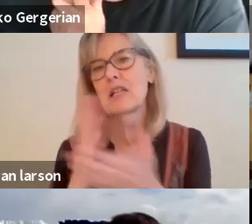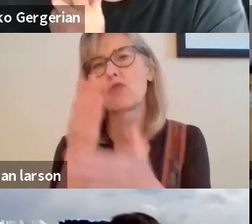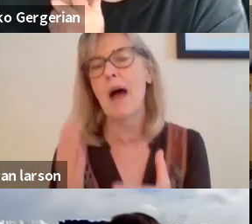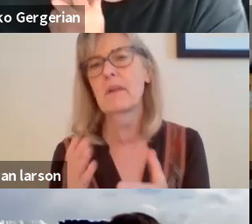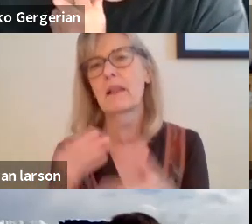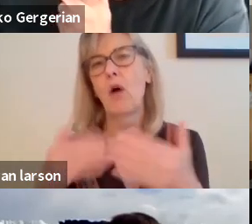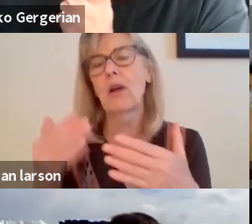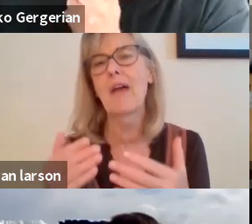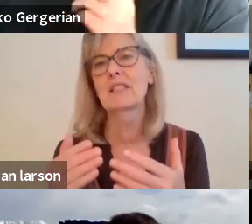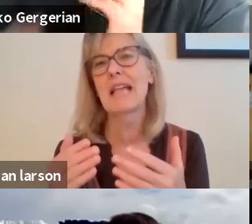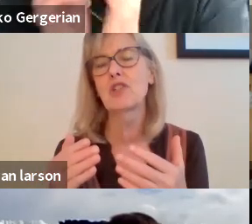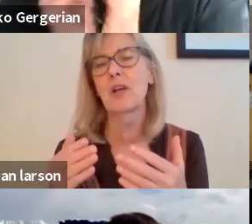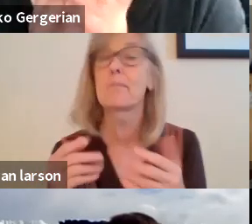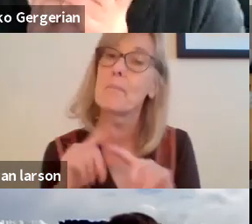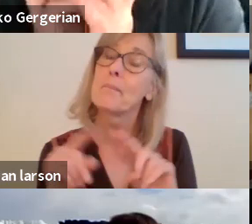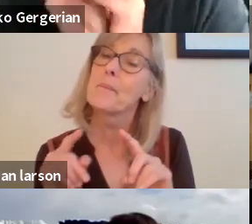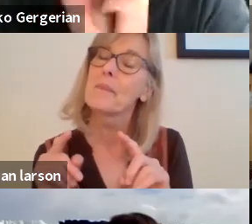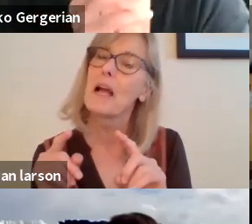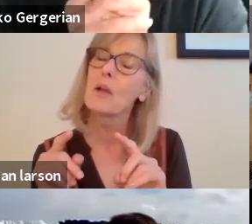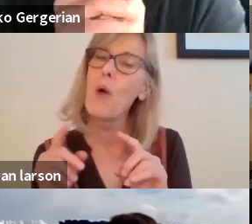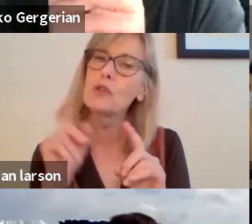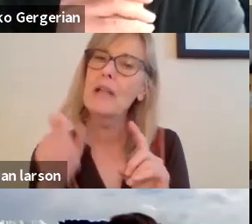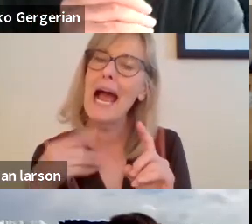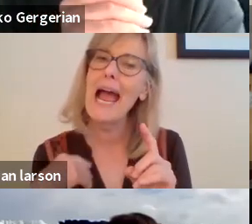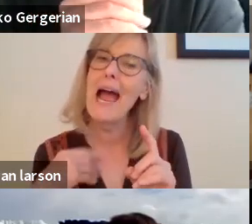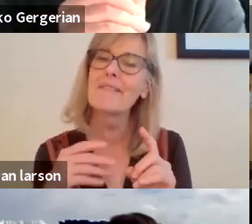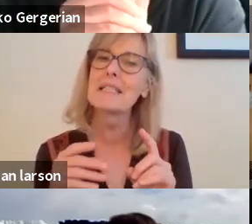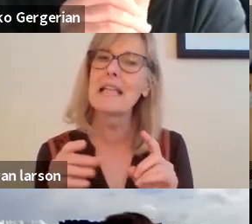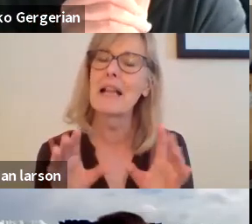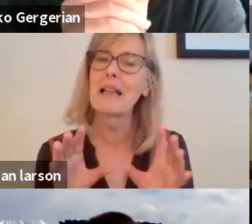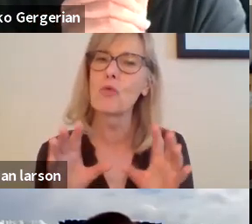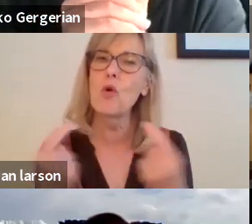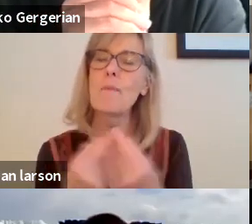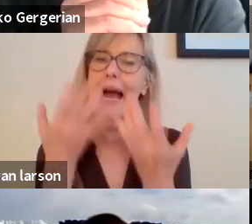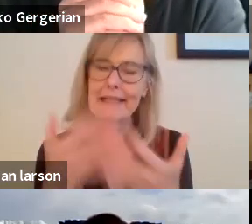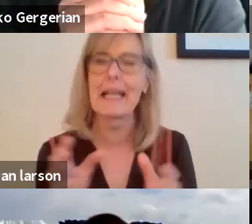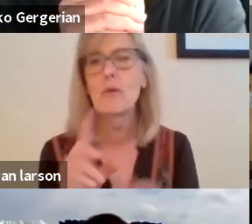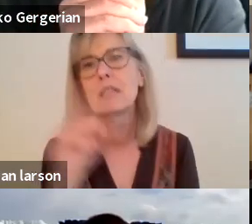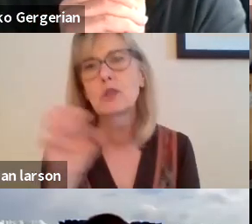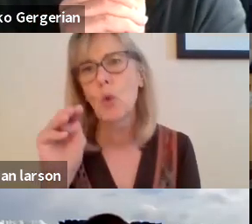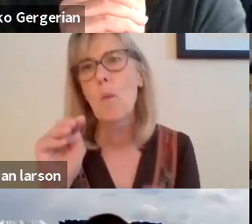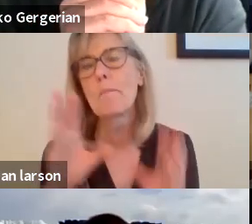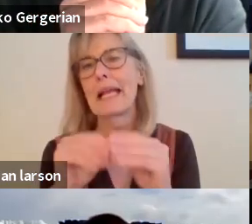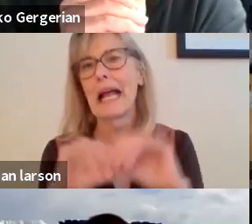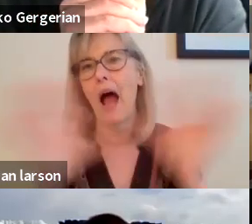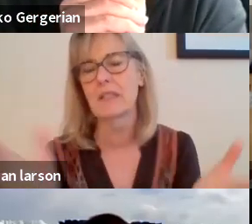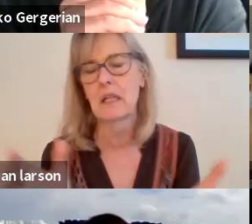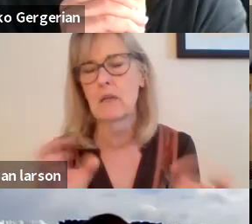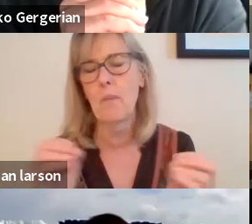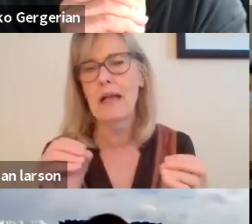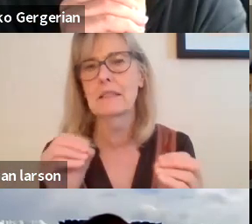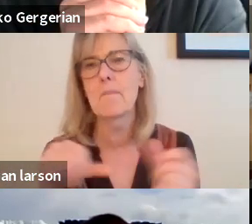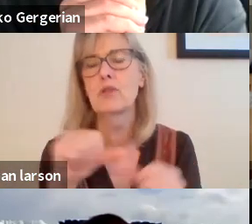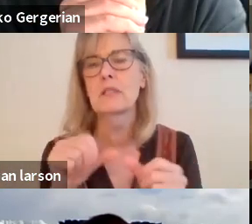just interrupted the whole conversation. The question I have is that the group ended. It was a Zoom meeting,